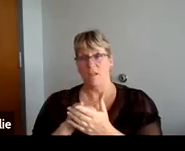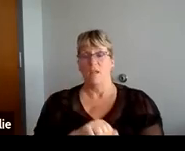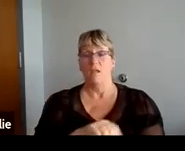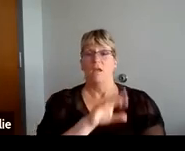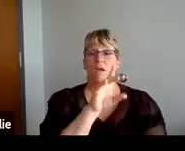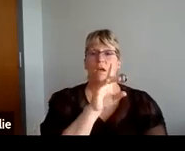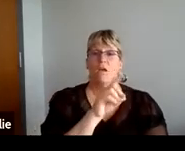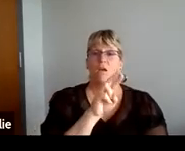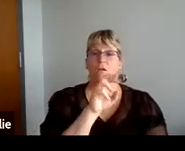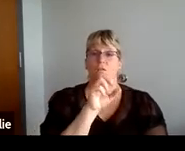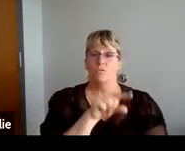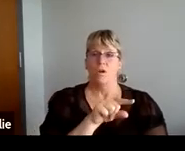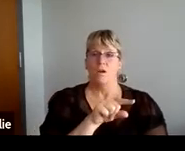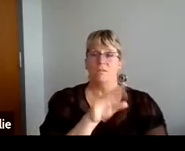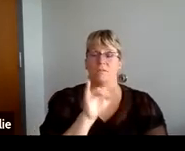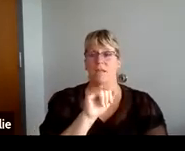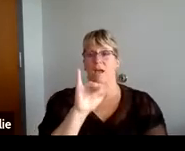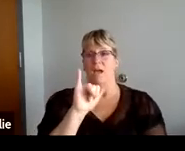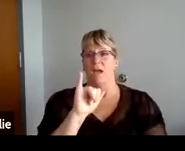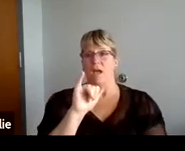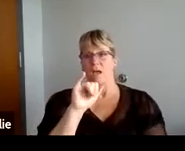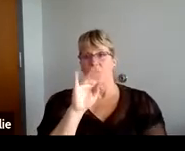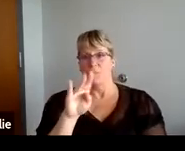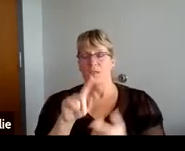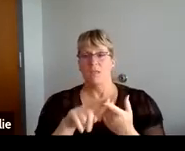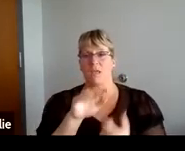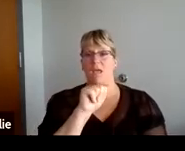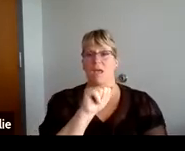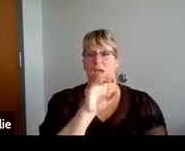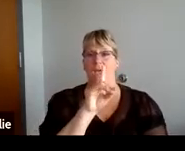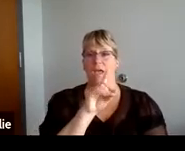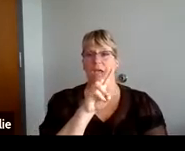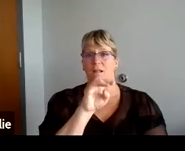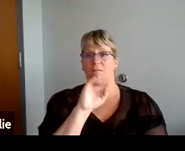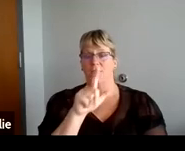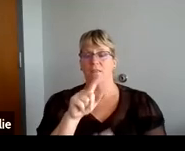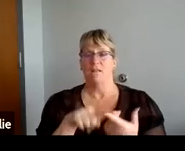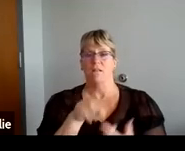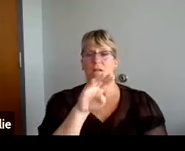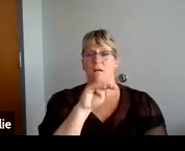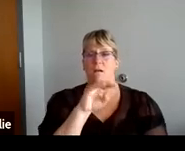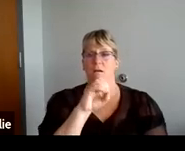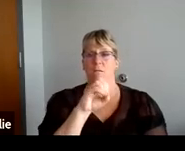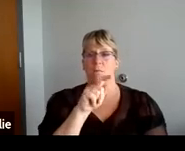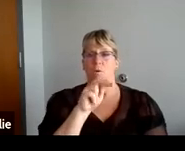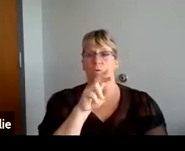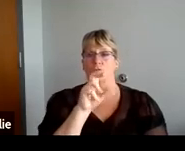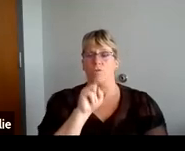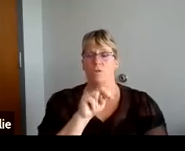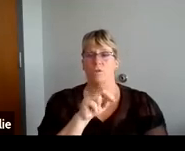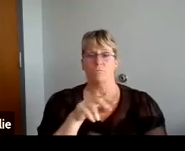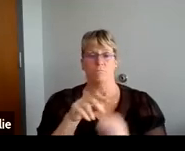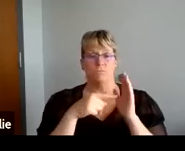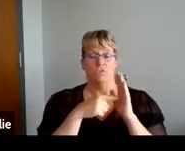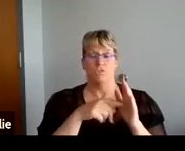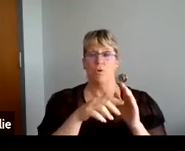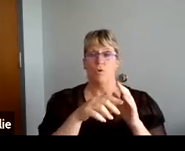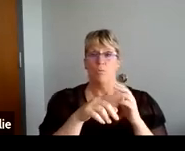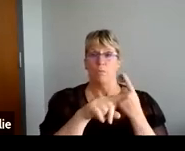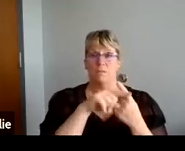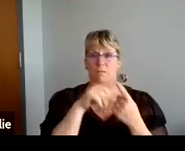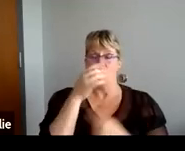our NSAIDs, ibuprofen, Advil, Motrin, may show positive for marijuana or the